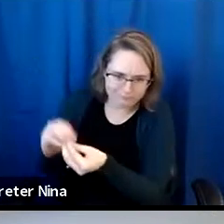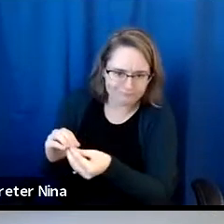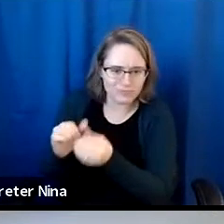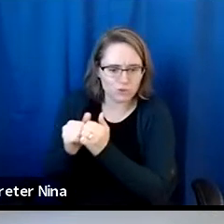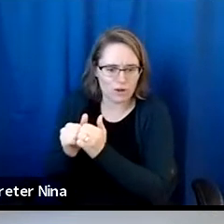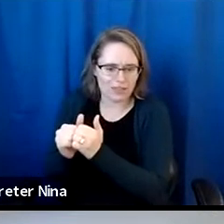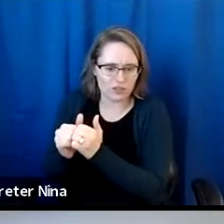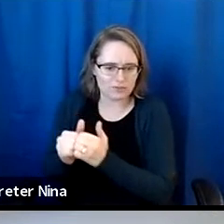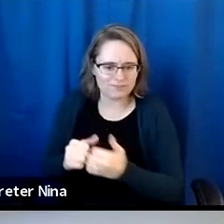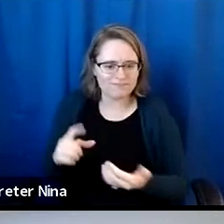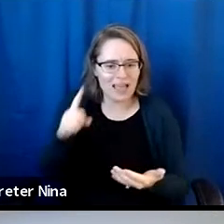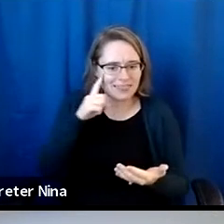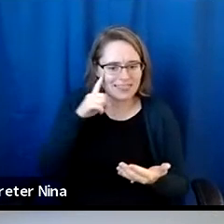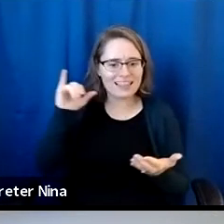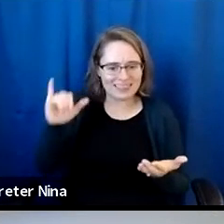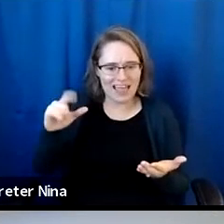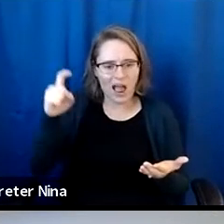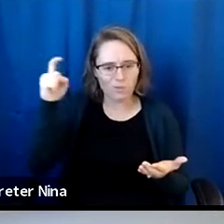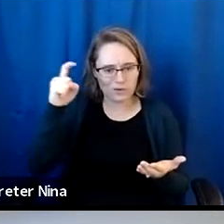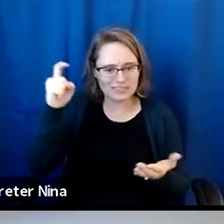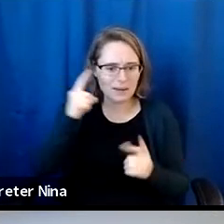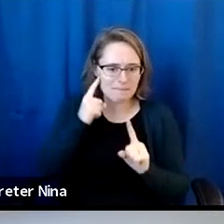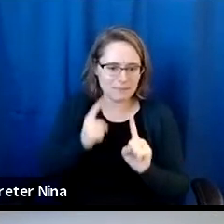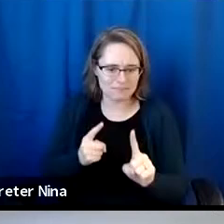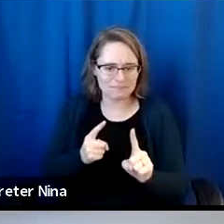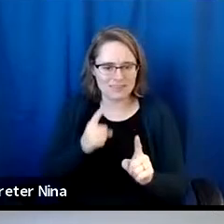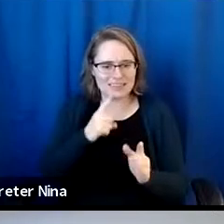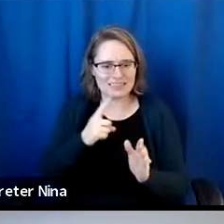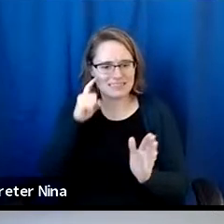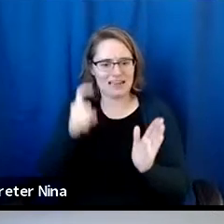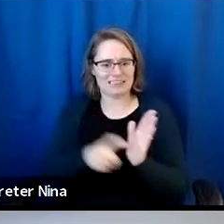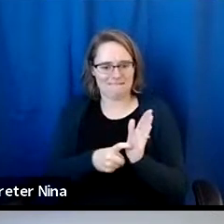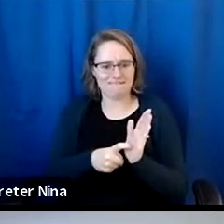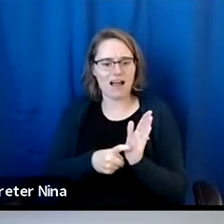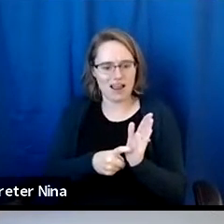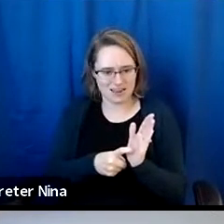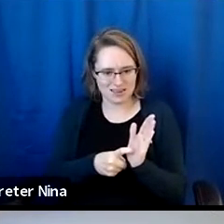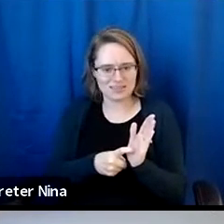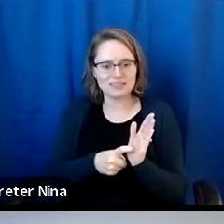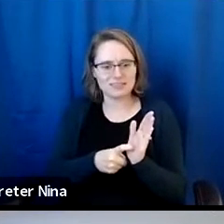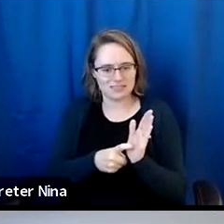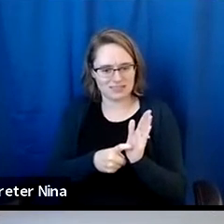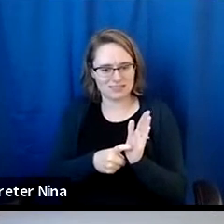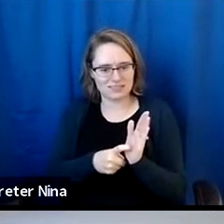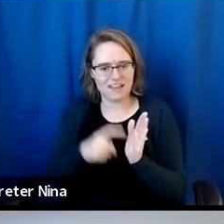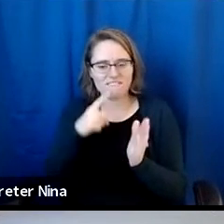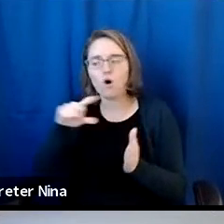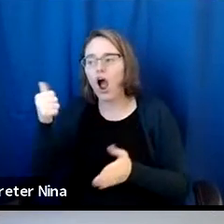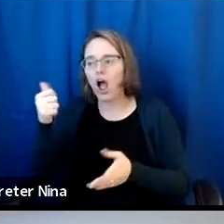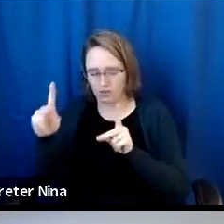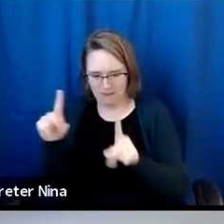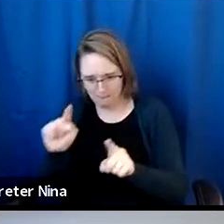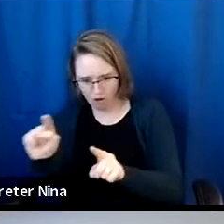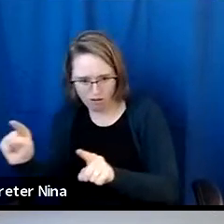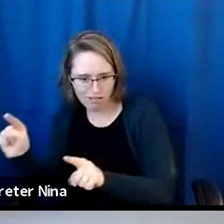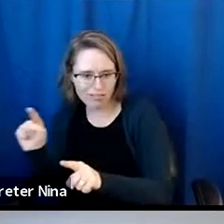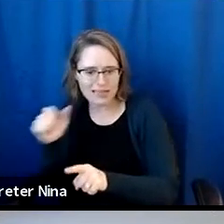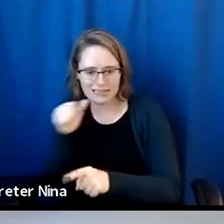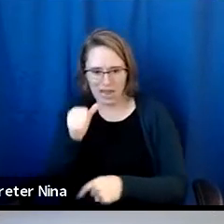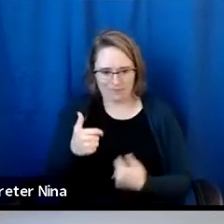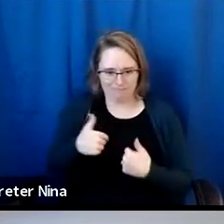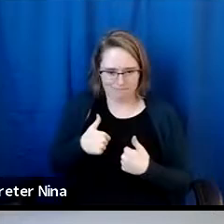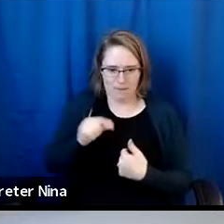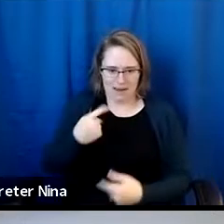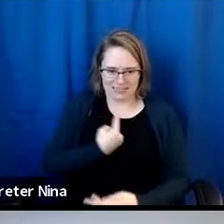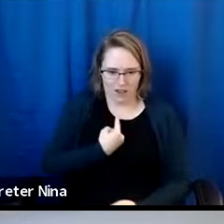think that wisdom really is about identifying it in other people, not necessarily in yourself.